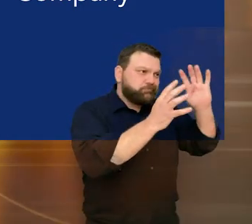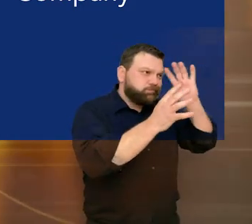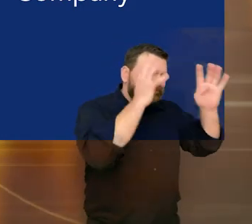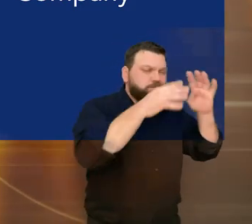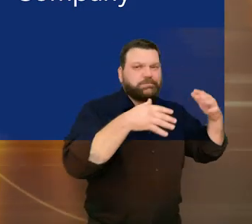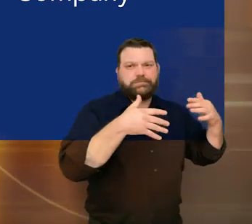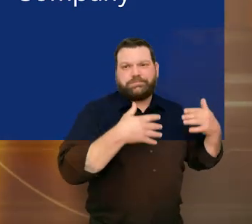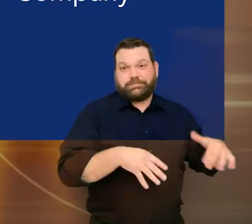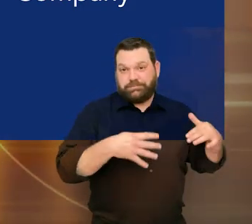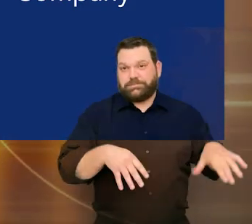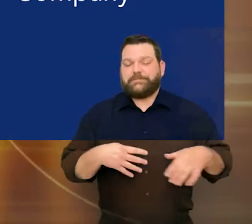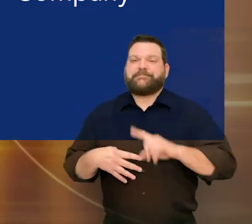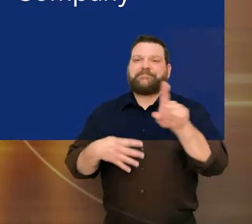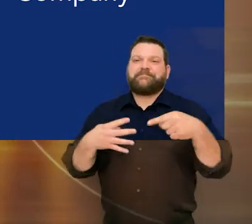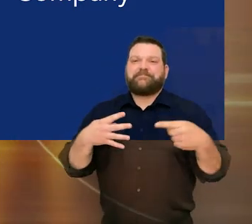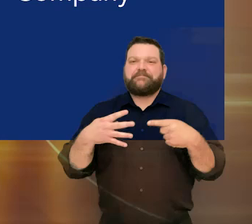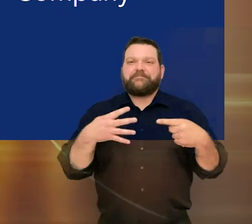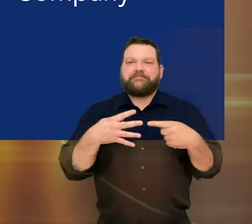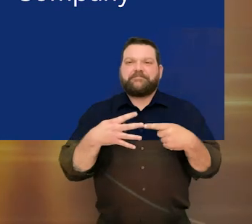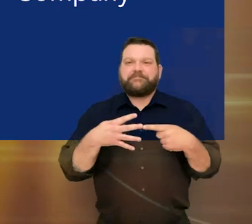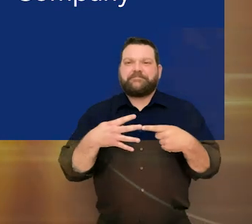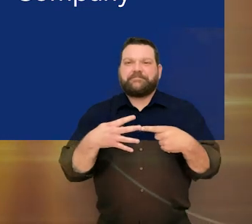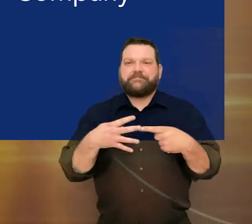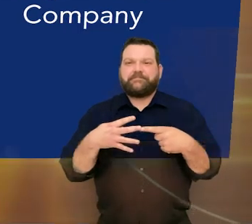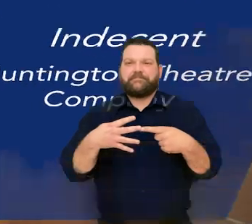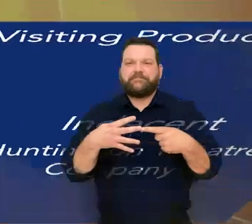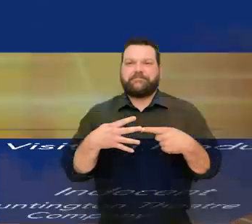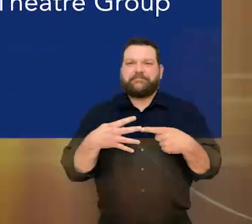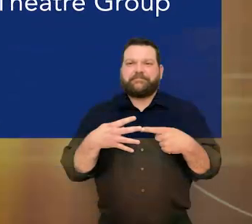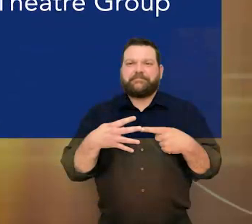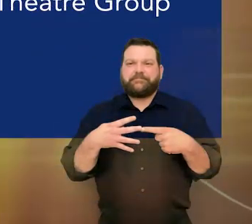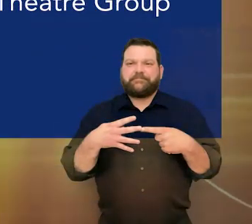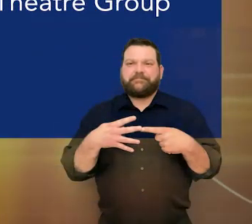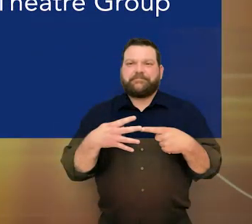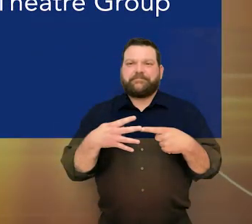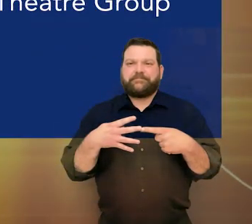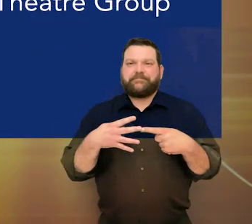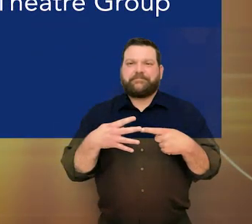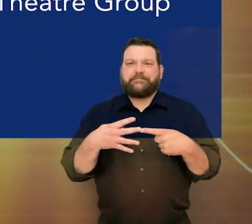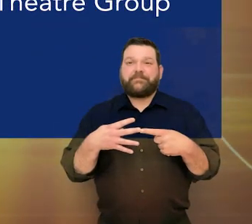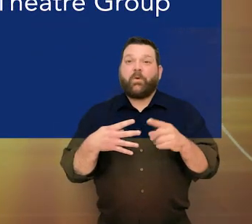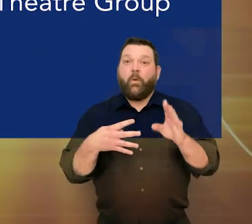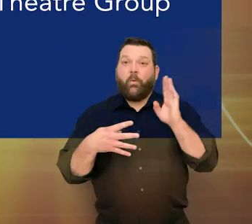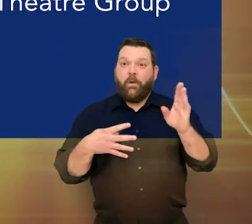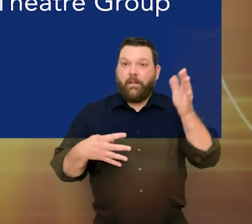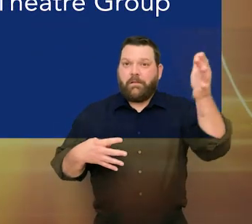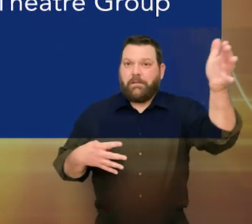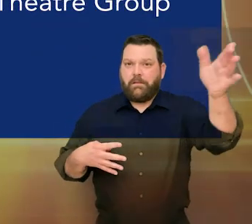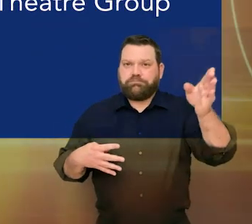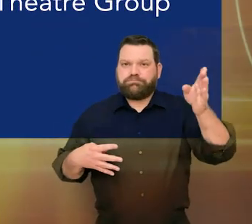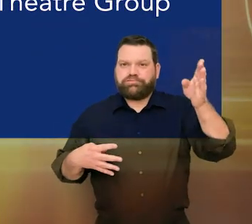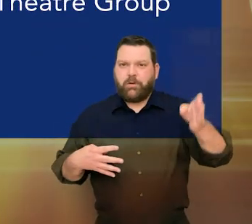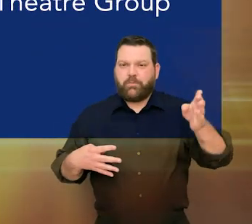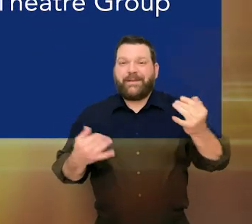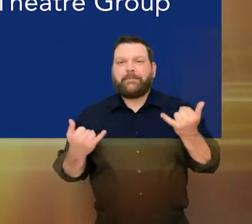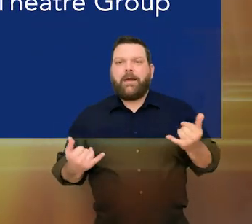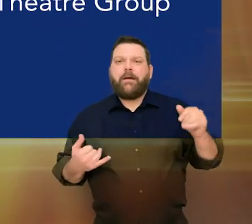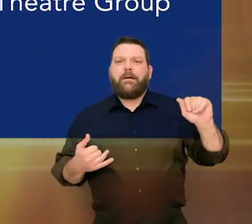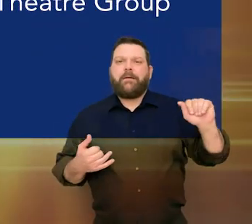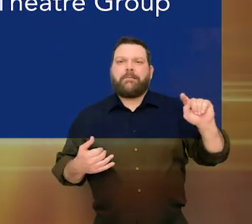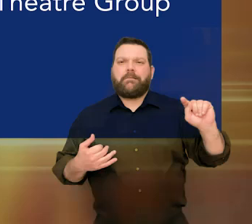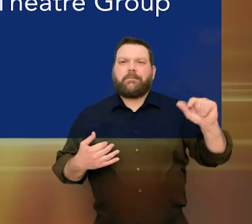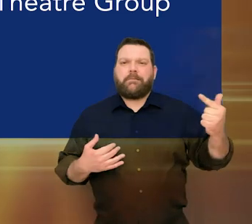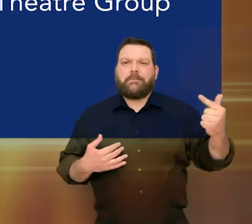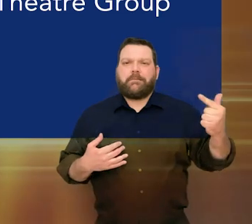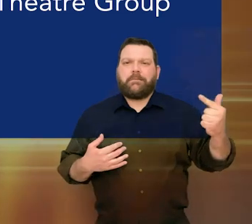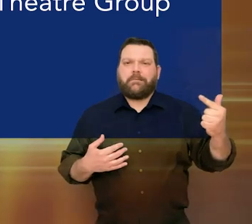Paula Vogel and director Rebecca Teichman. The outstanding visiting production musical is awarded